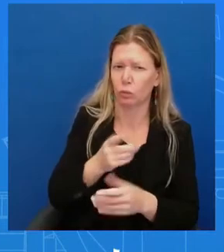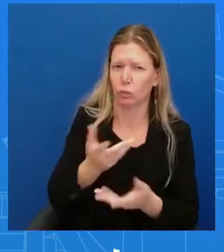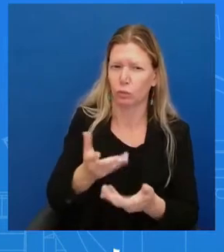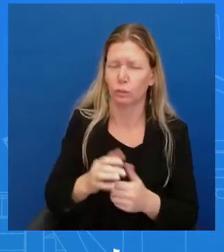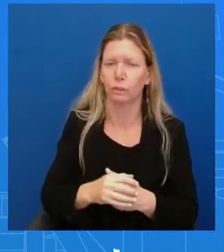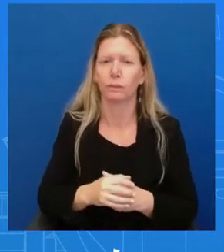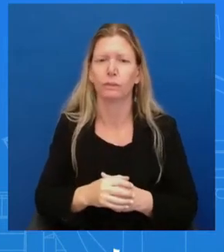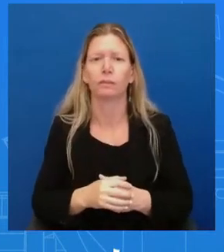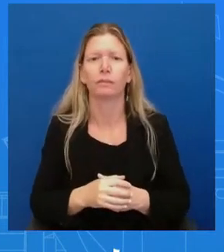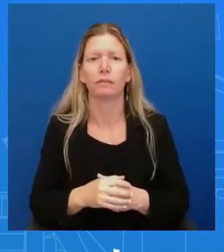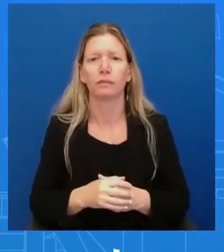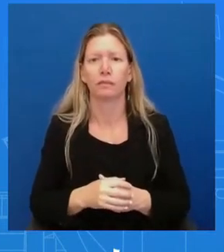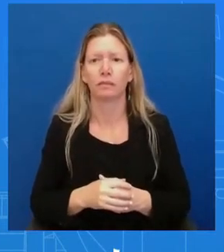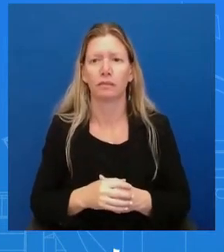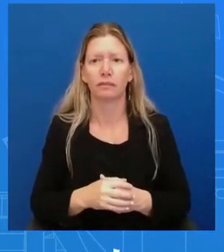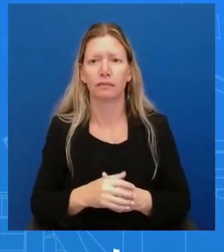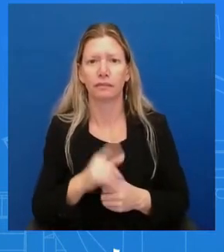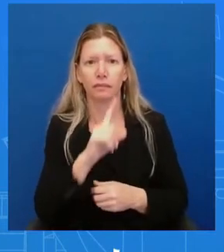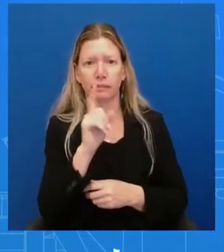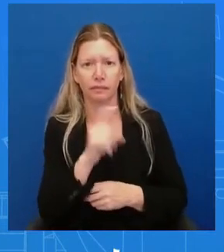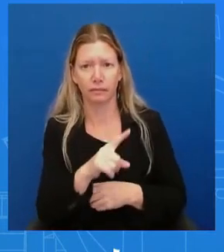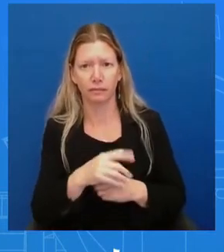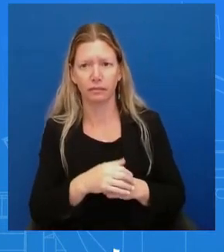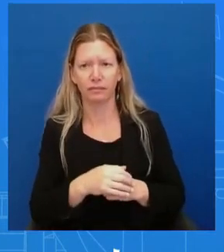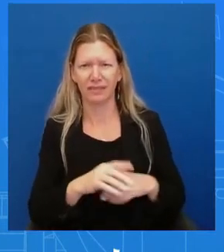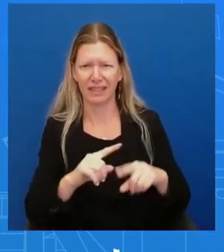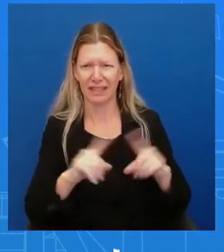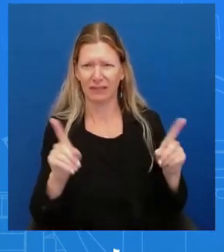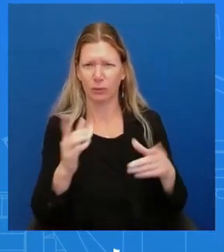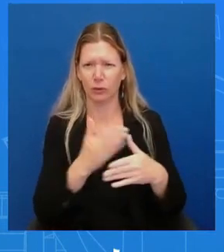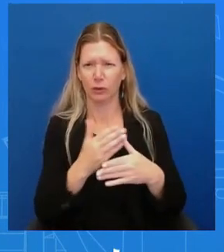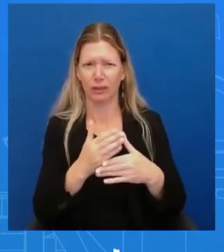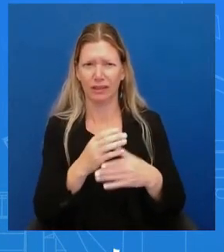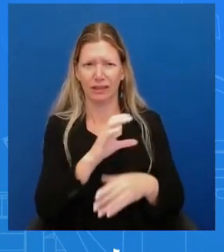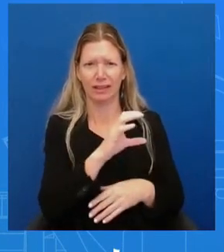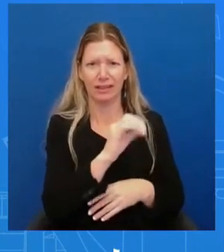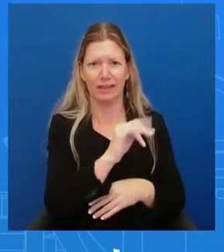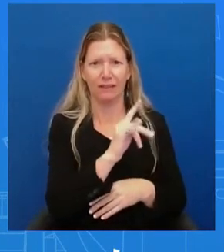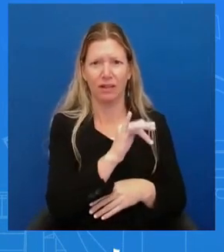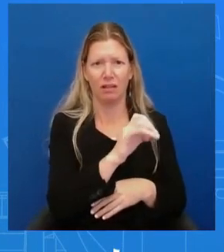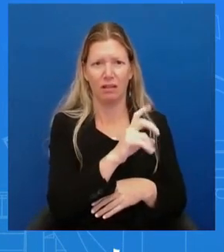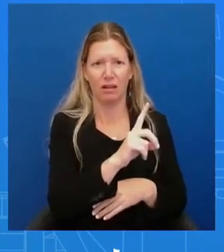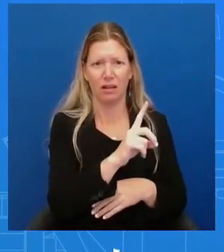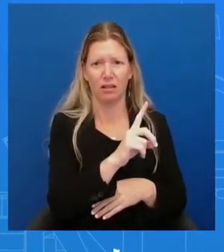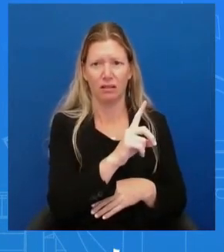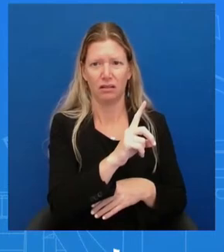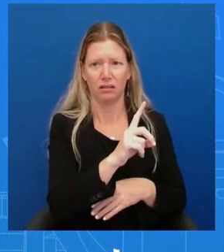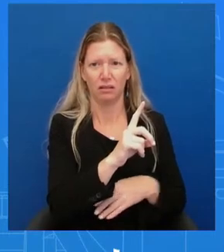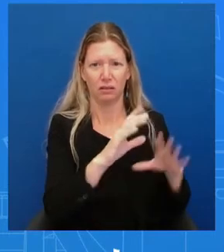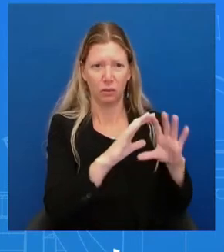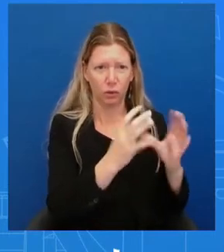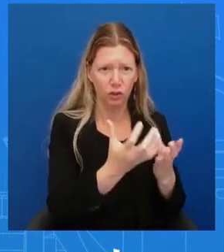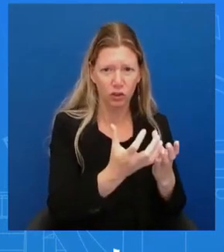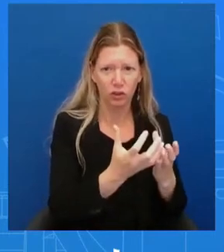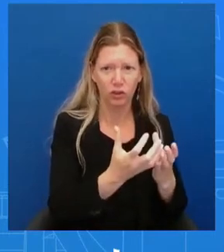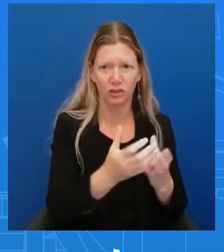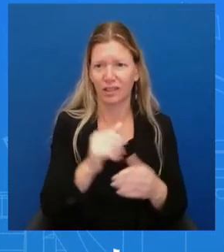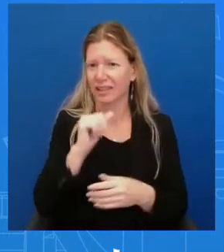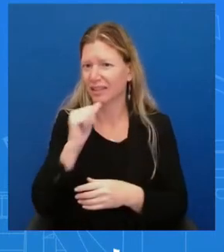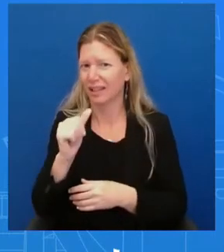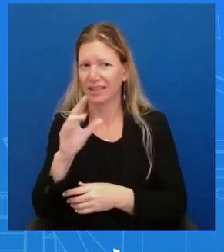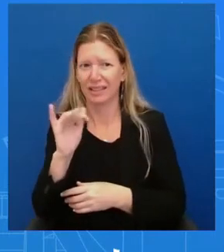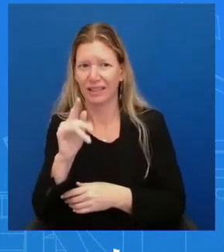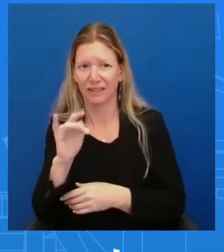world is sticking to international law at the time of war. So regardless, even if these people were Hamas, do you believe that